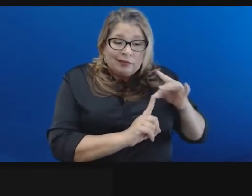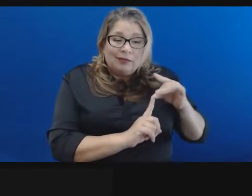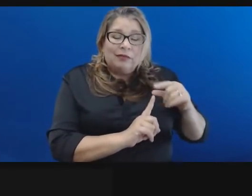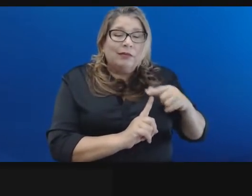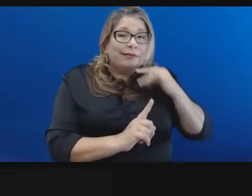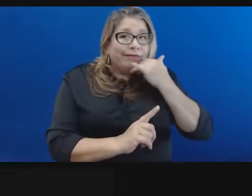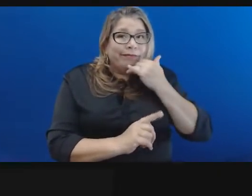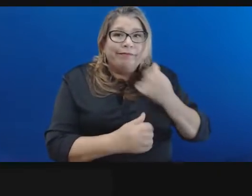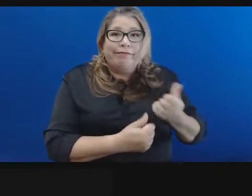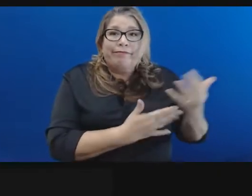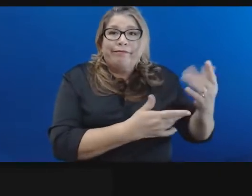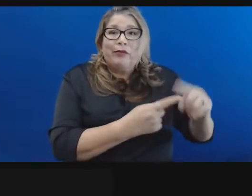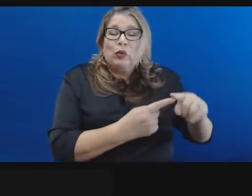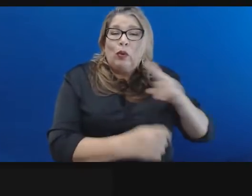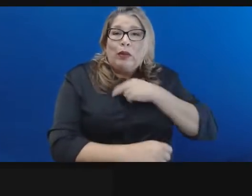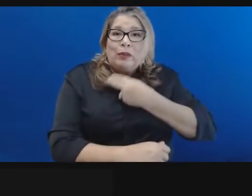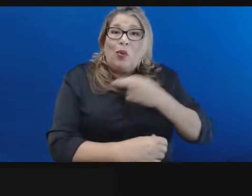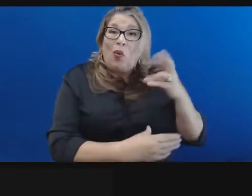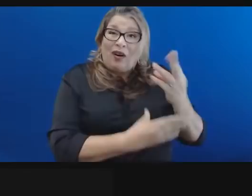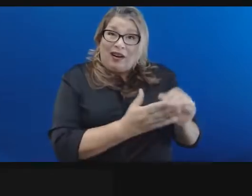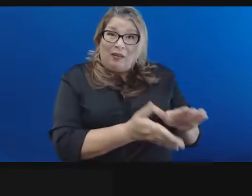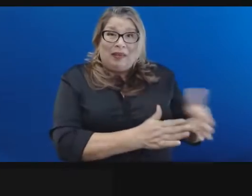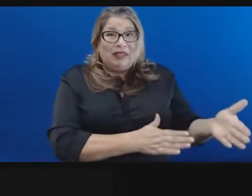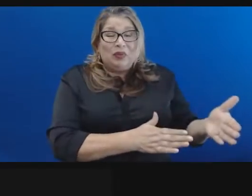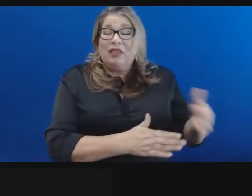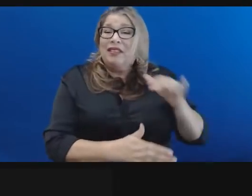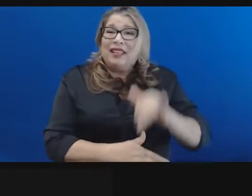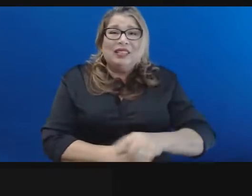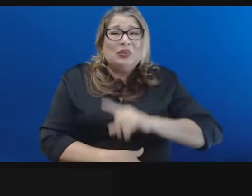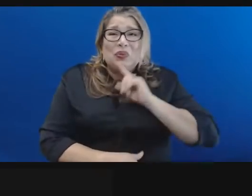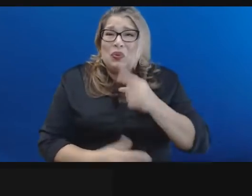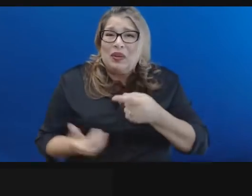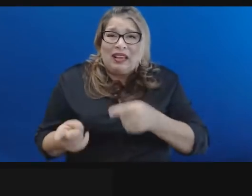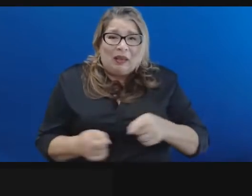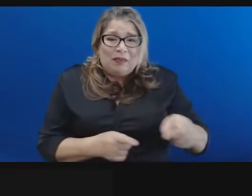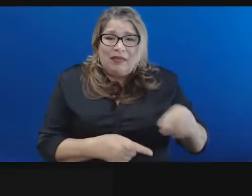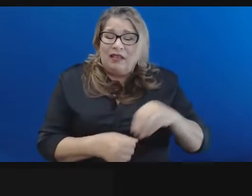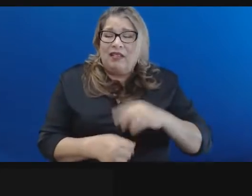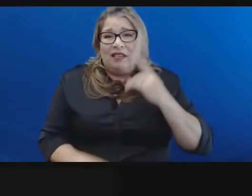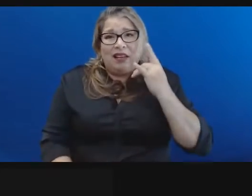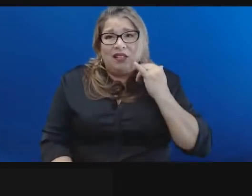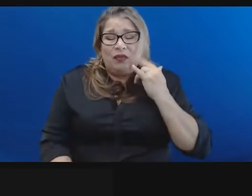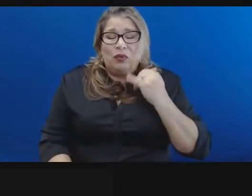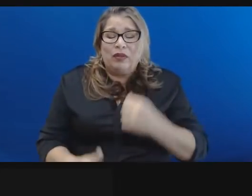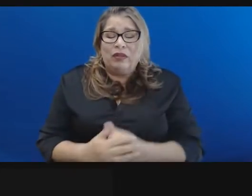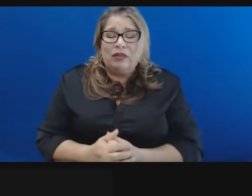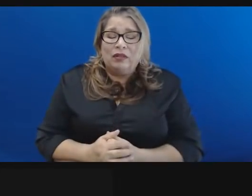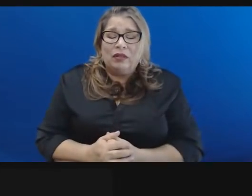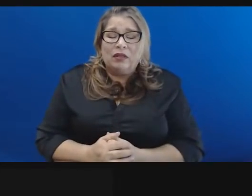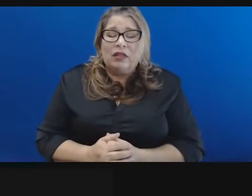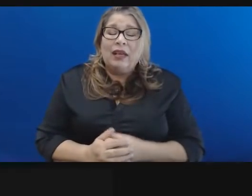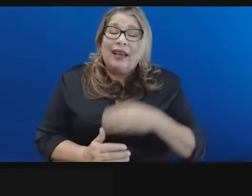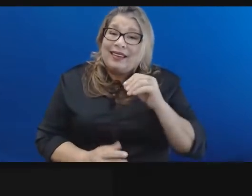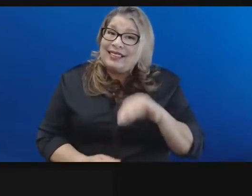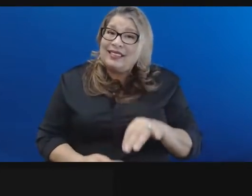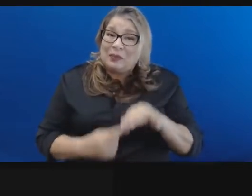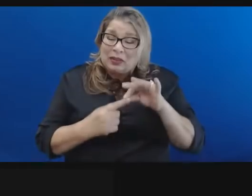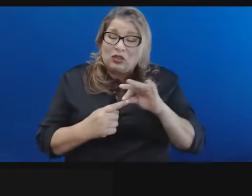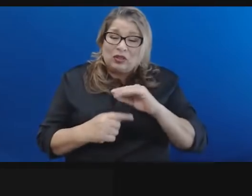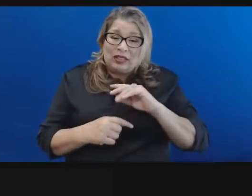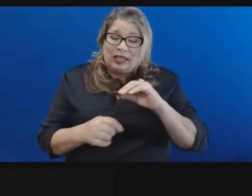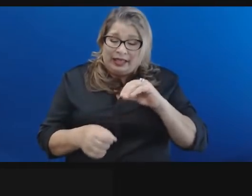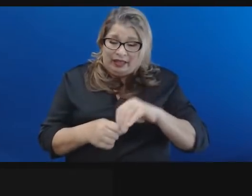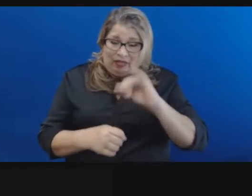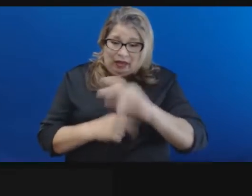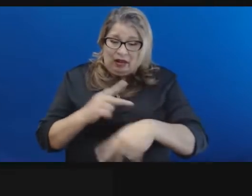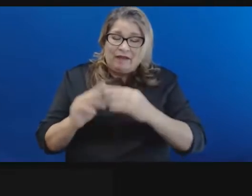true story for so many Californians, especially in some of our communities where we have multi-generational